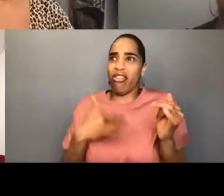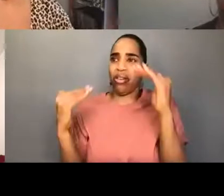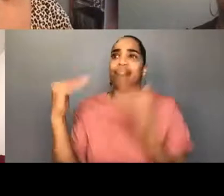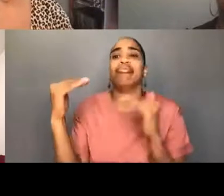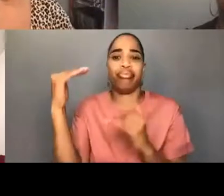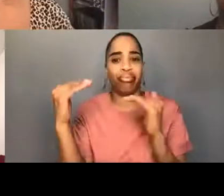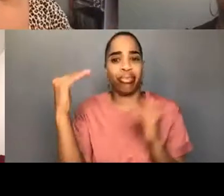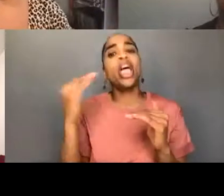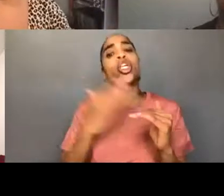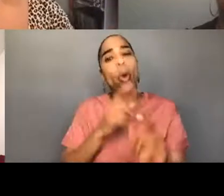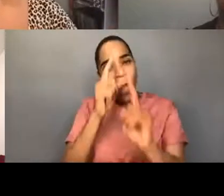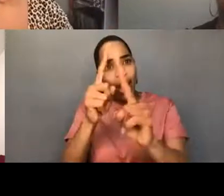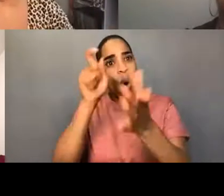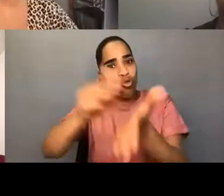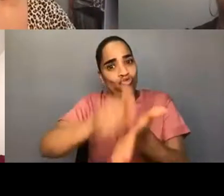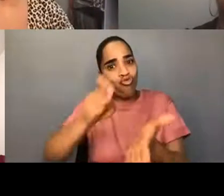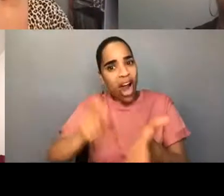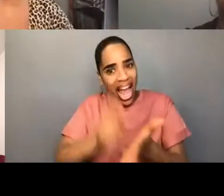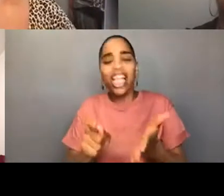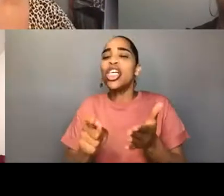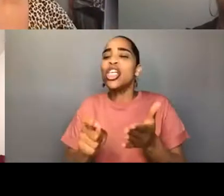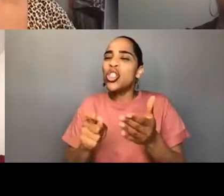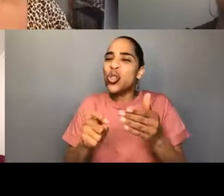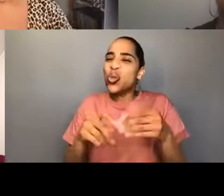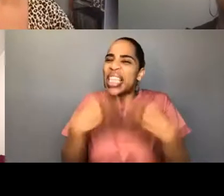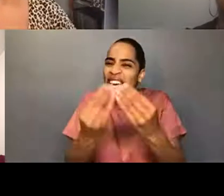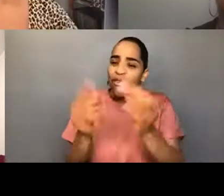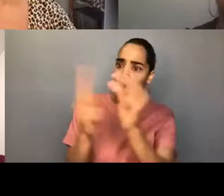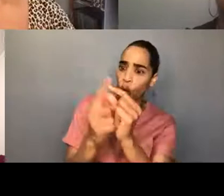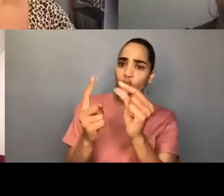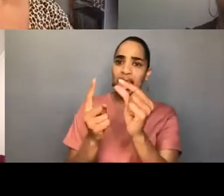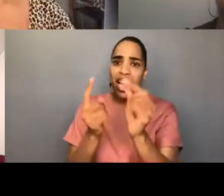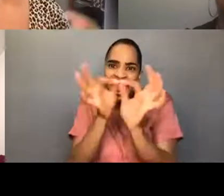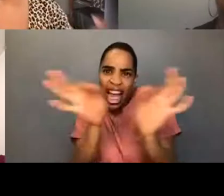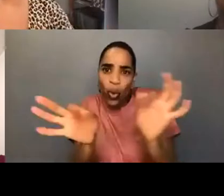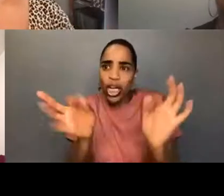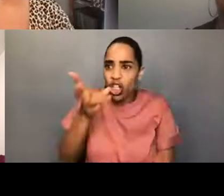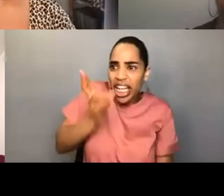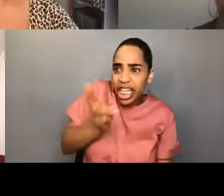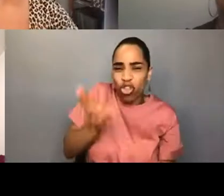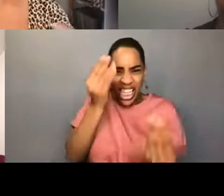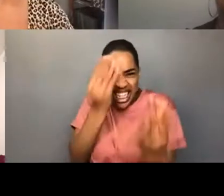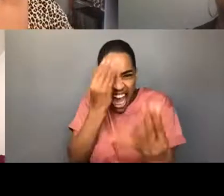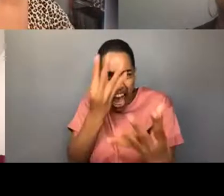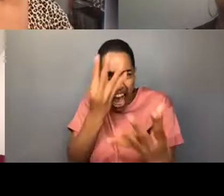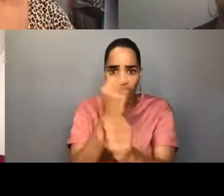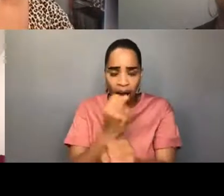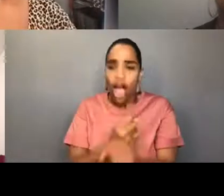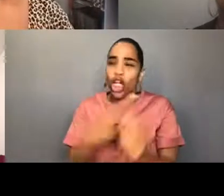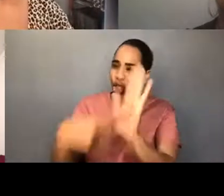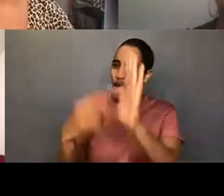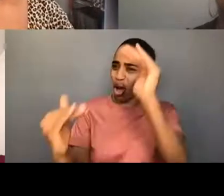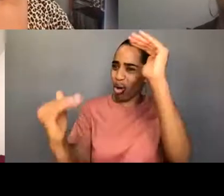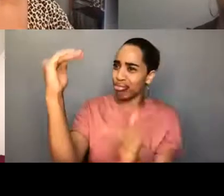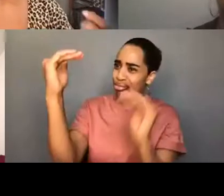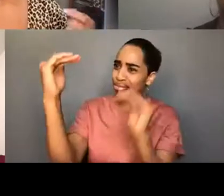this project to actually give us the language, the history, the data, to be able to actually articulate that this inequality that